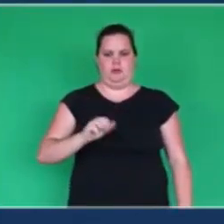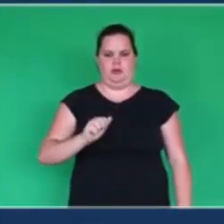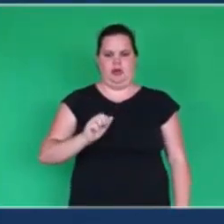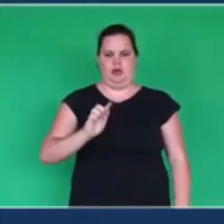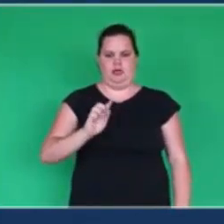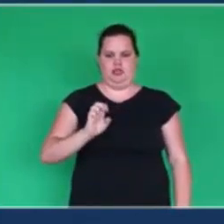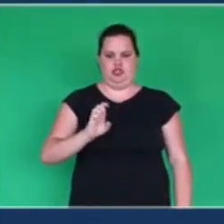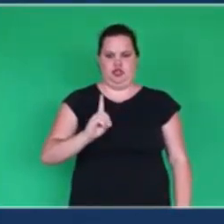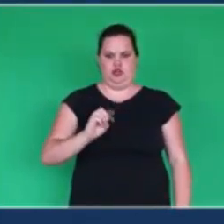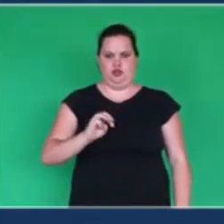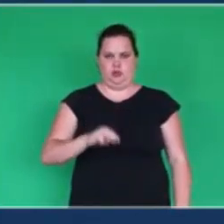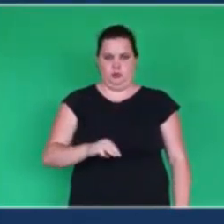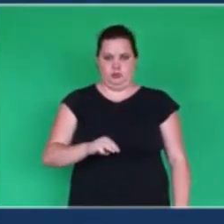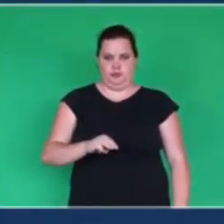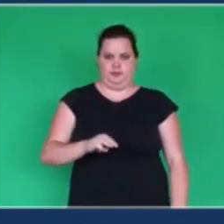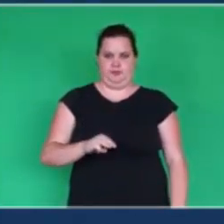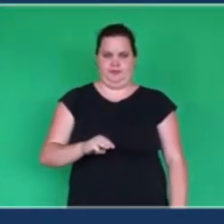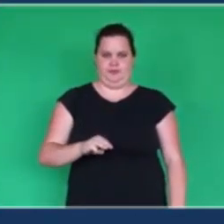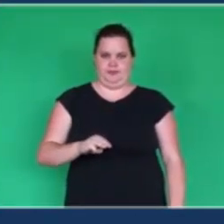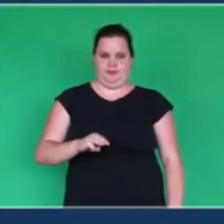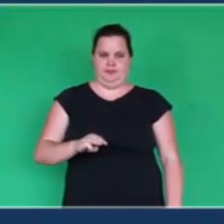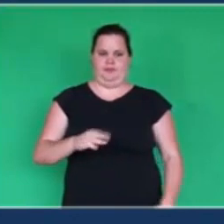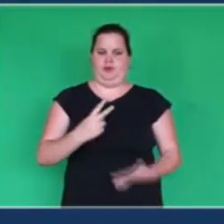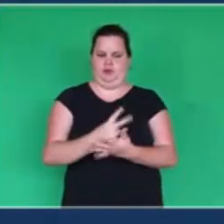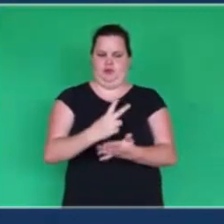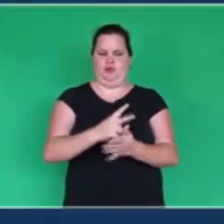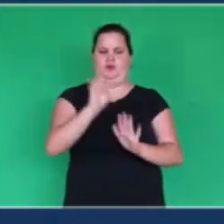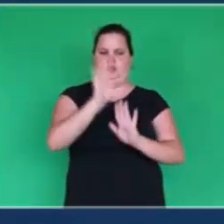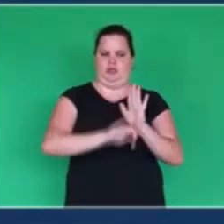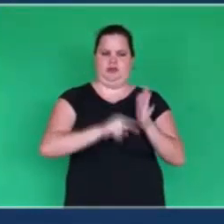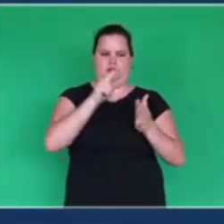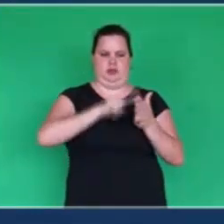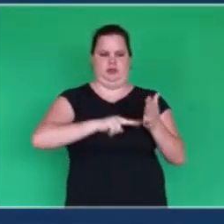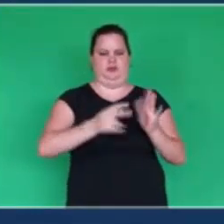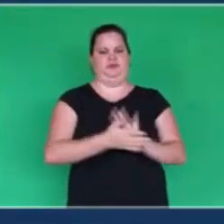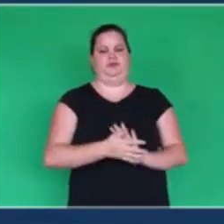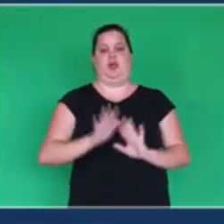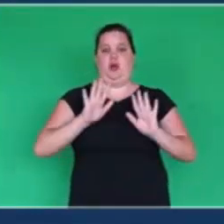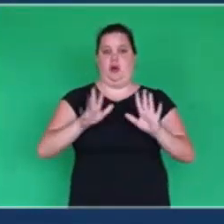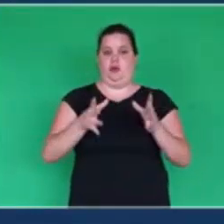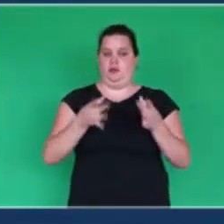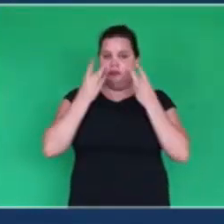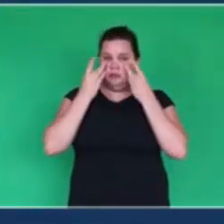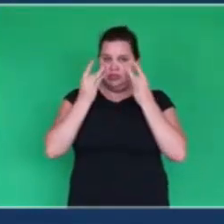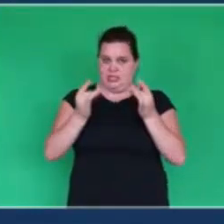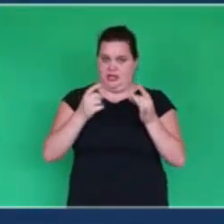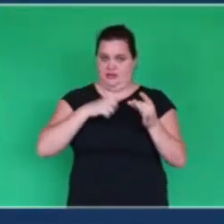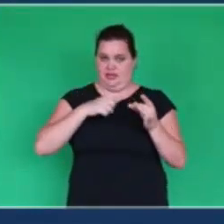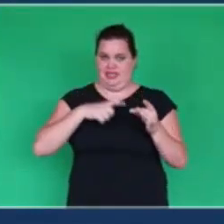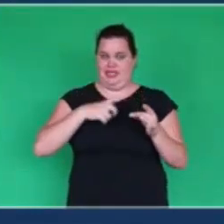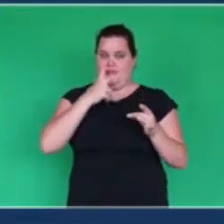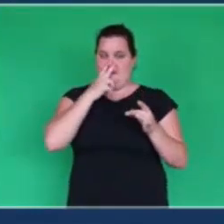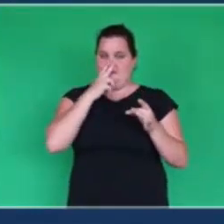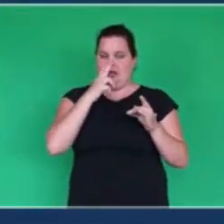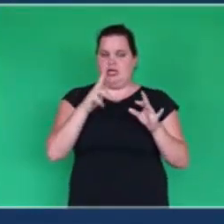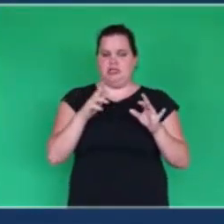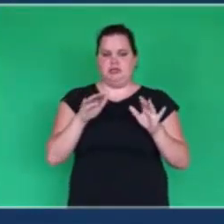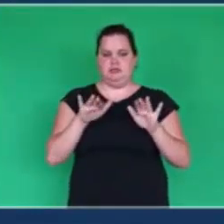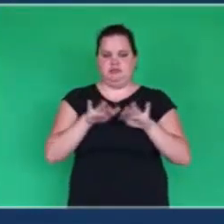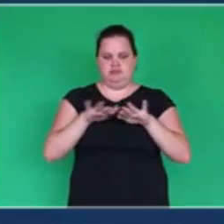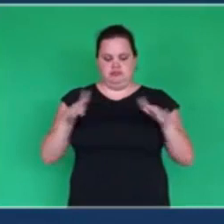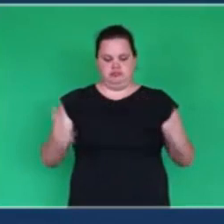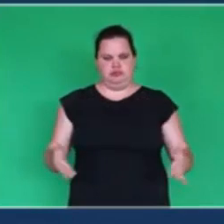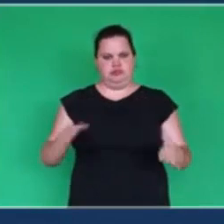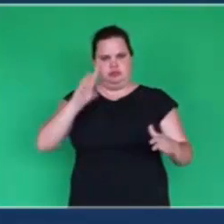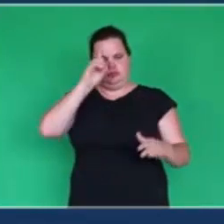note that the banquet of God, this is not the supper of the Lamb, is a judgment over